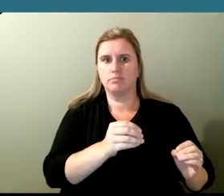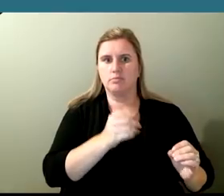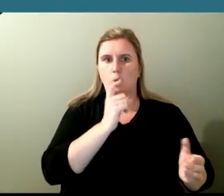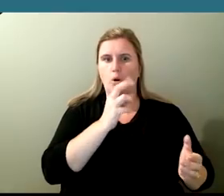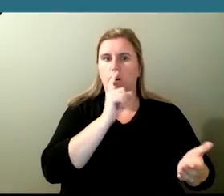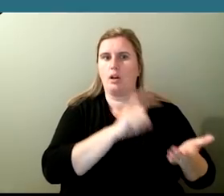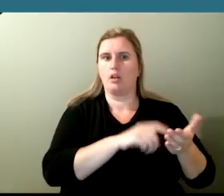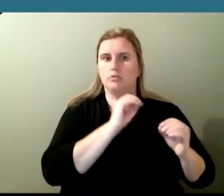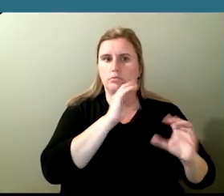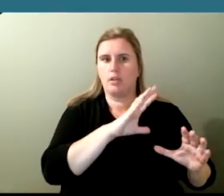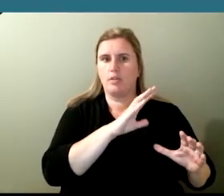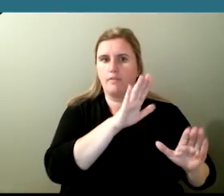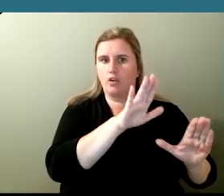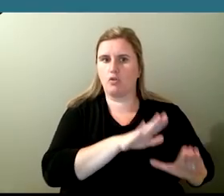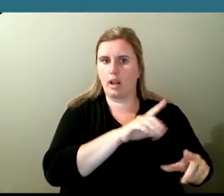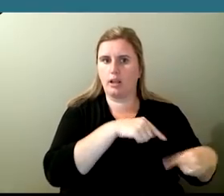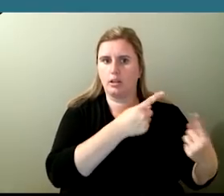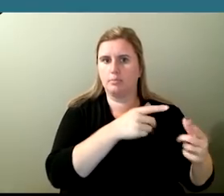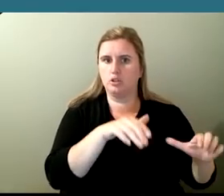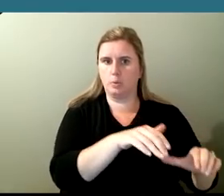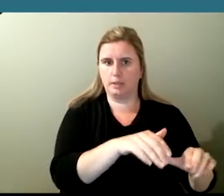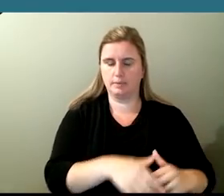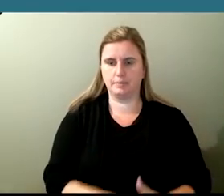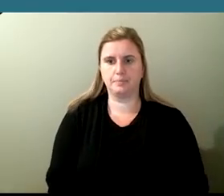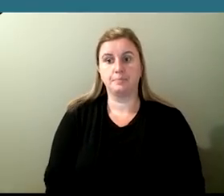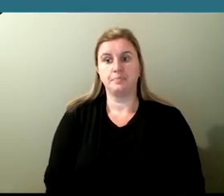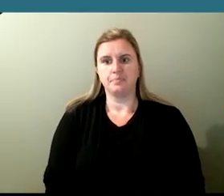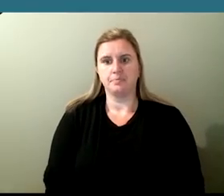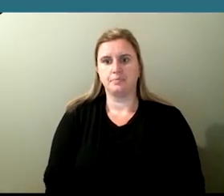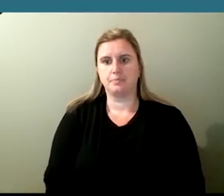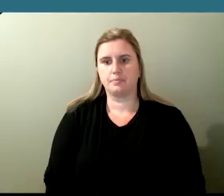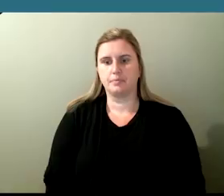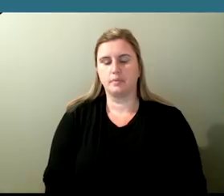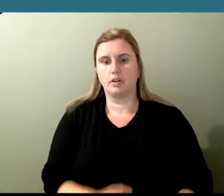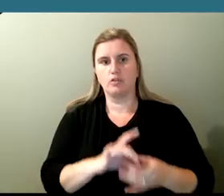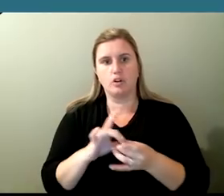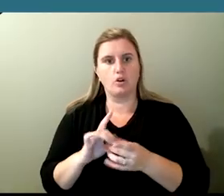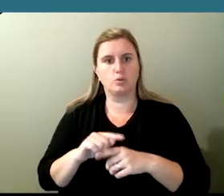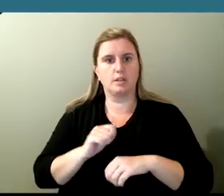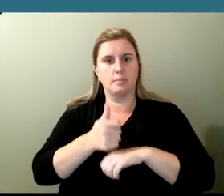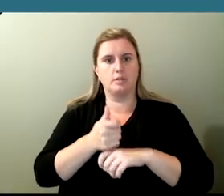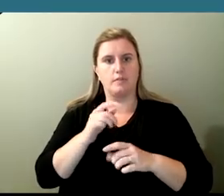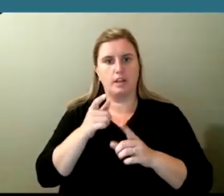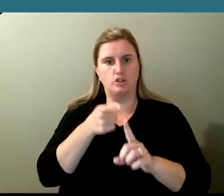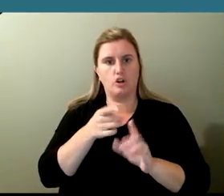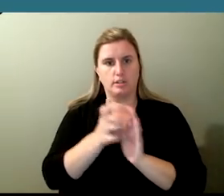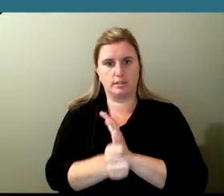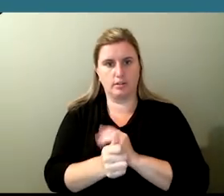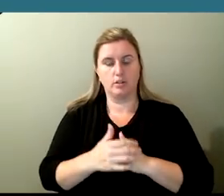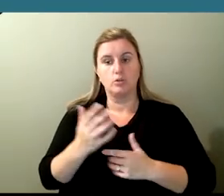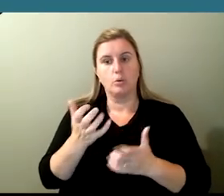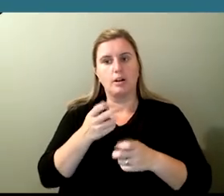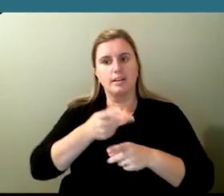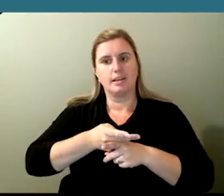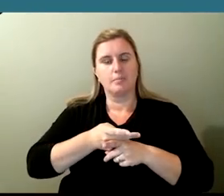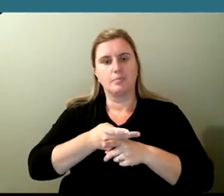acknowledge all of the great things that our peer educators are doing, in regards to the implementation of the target skill. So we want to keep